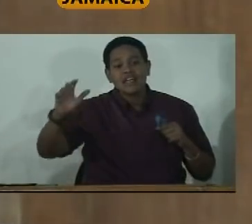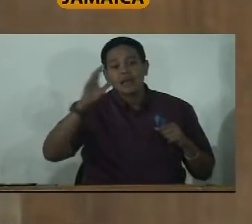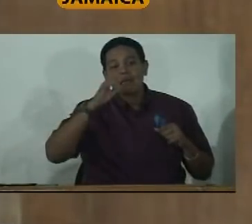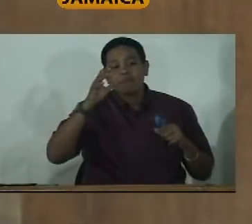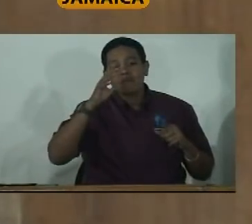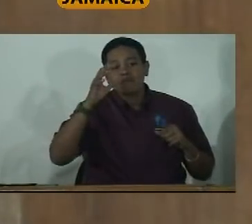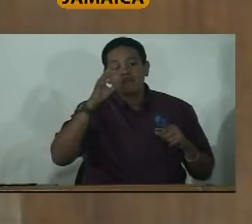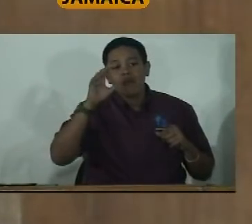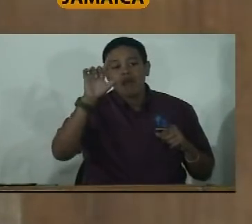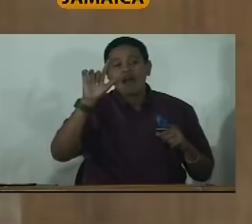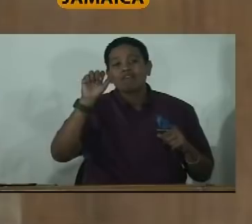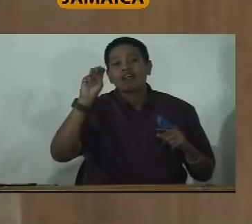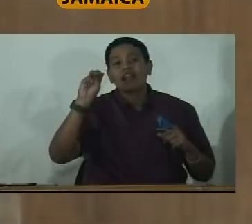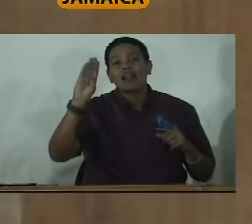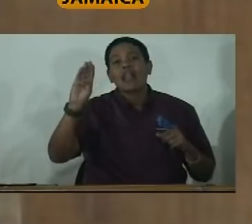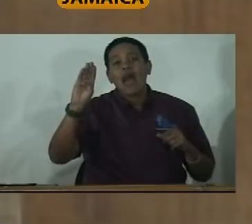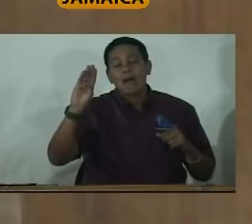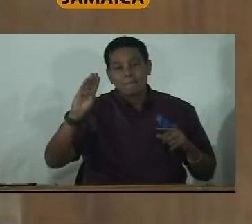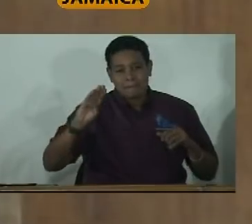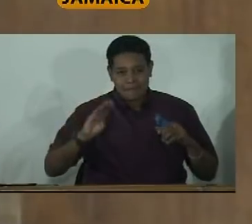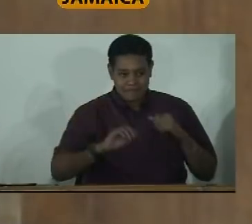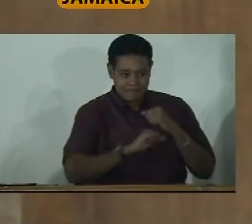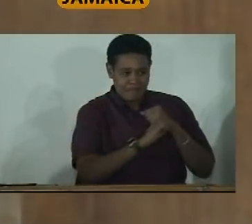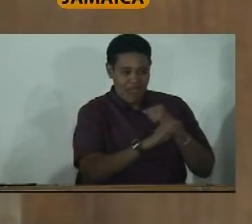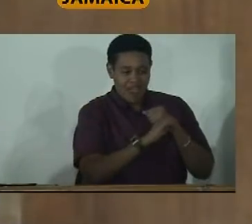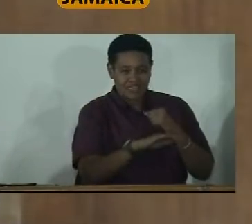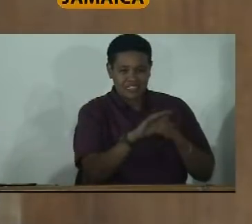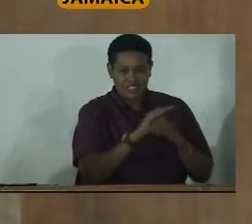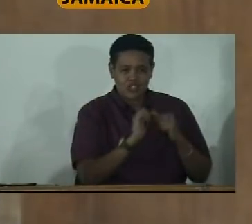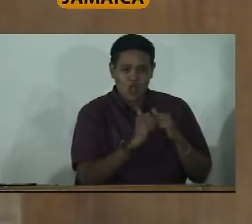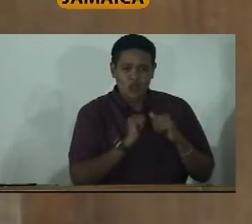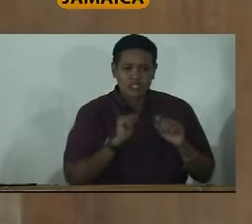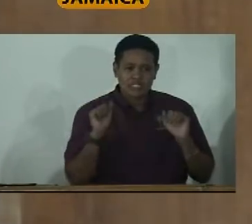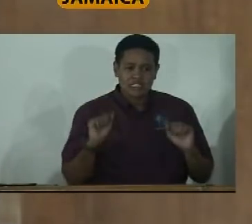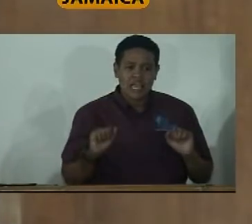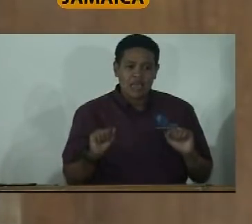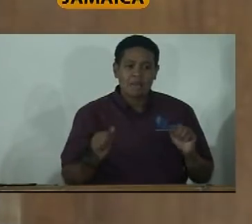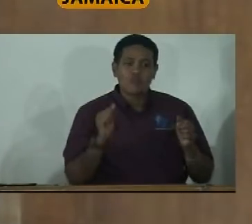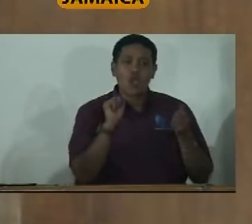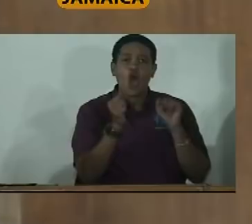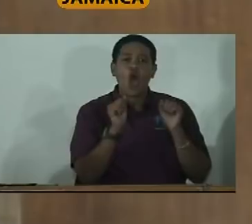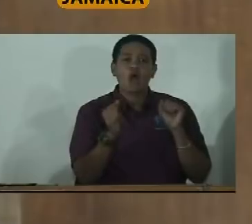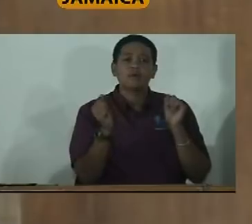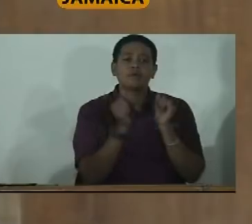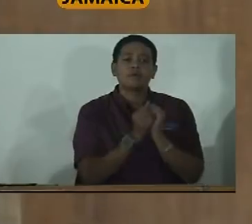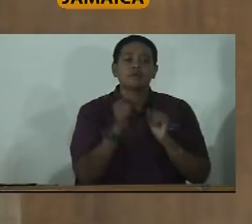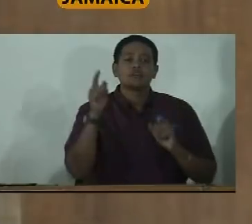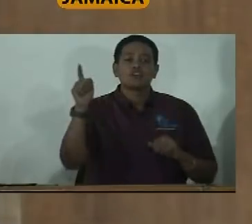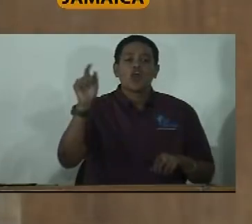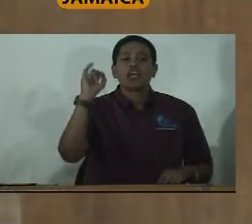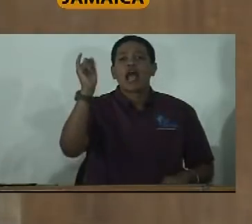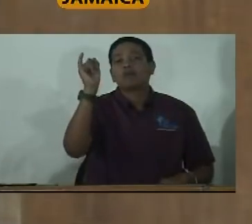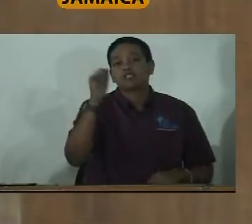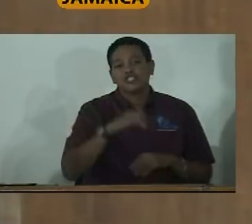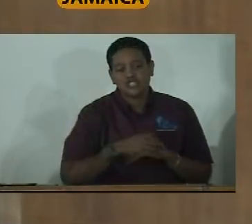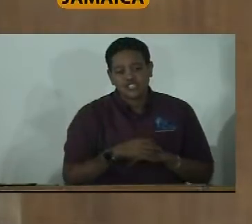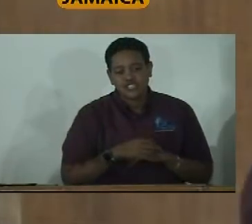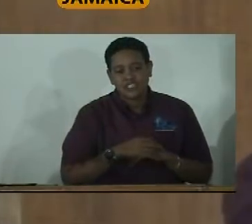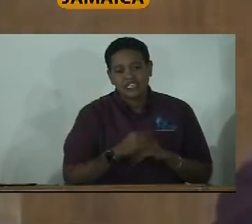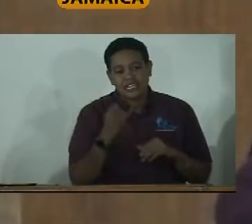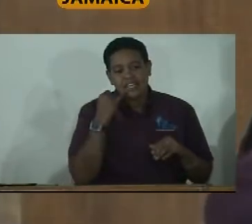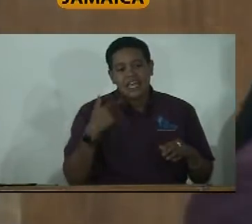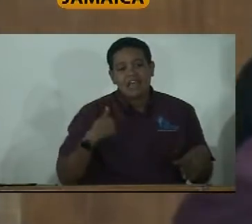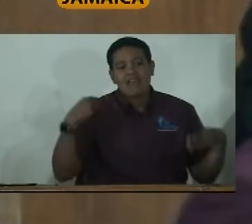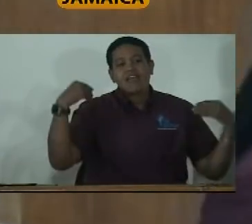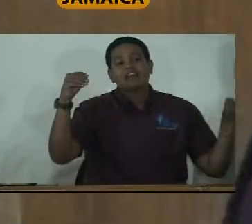market. So how would I be able to compete with your garbage if I am